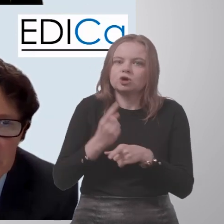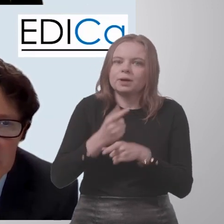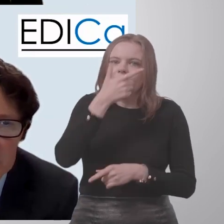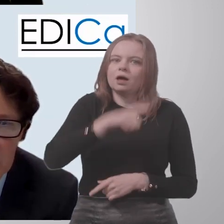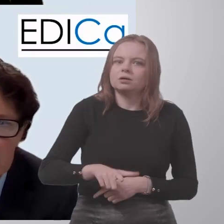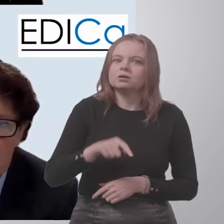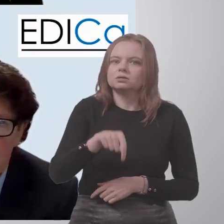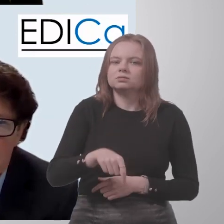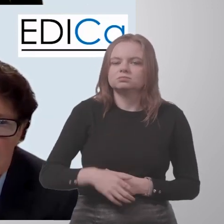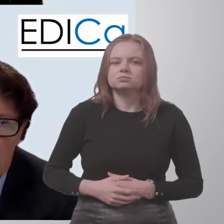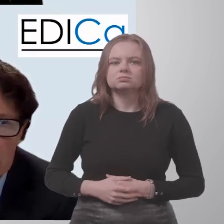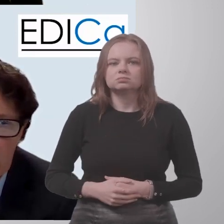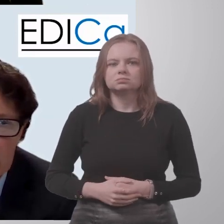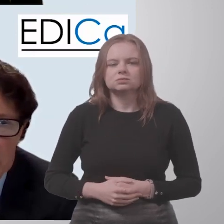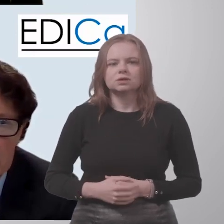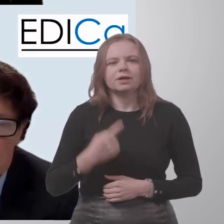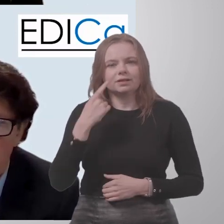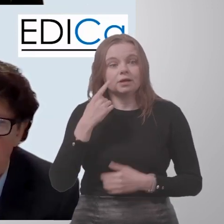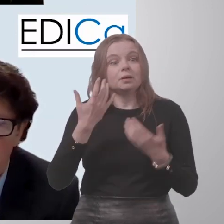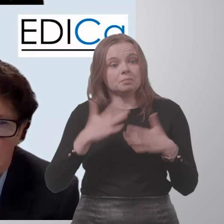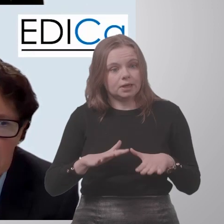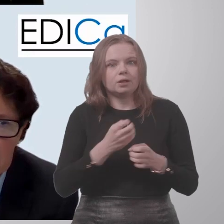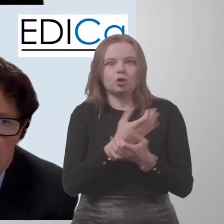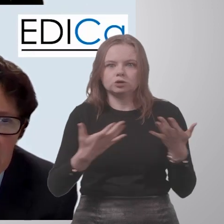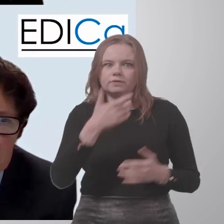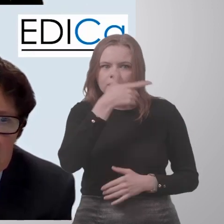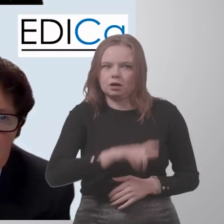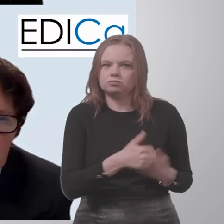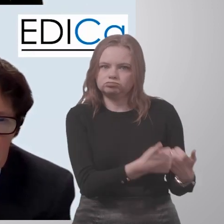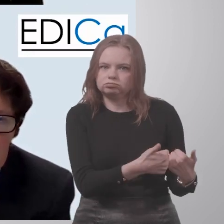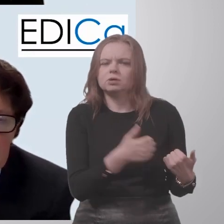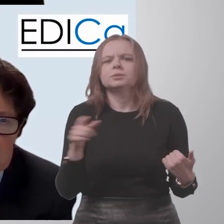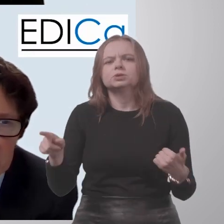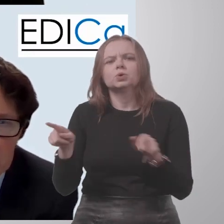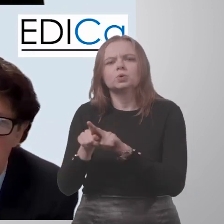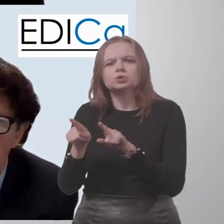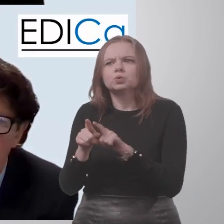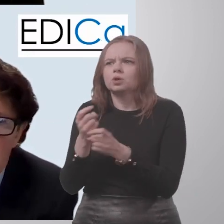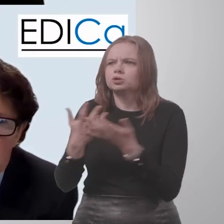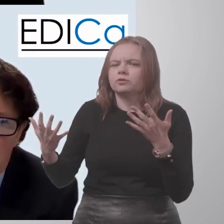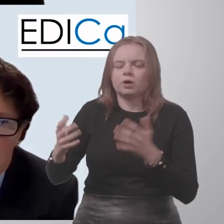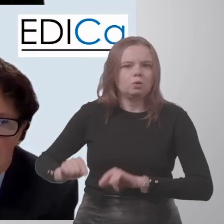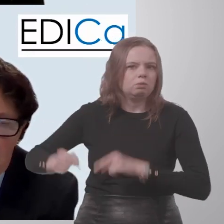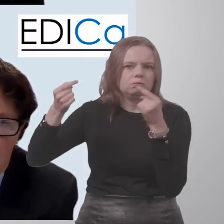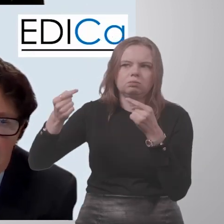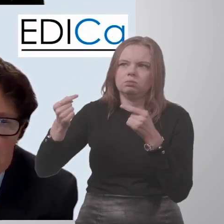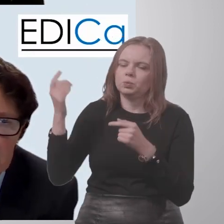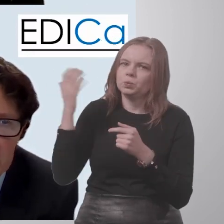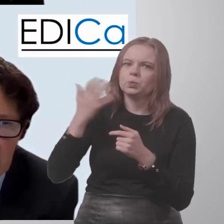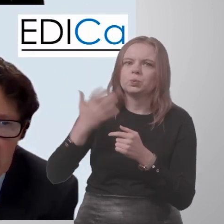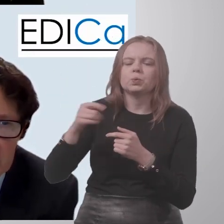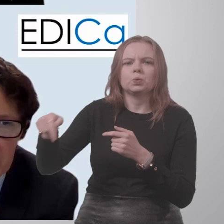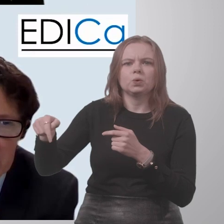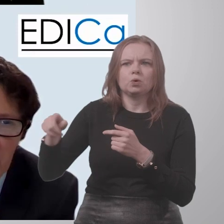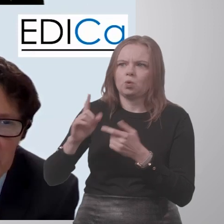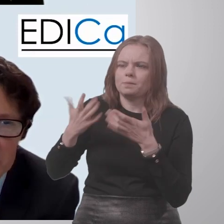think there certainly has been a lot of luck, but there's also probably been a lot of anything but luck in terms of the things that have happened. It's been